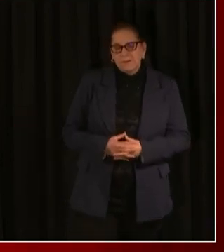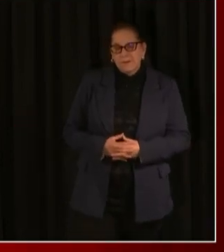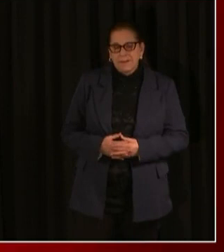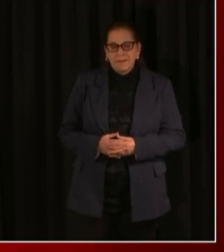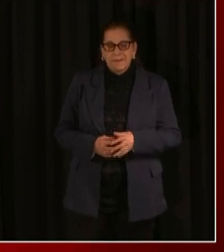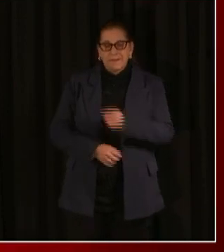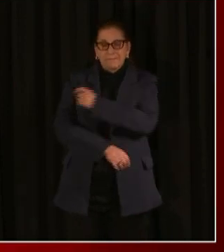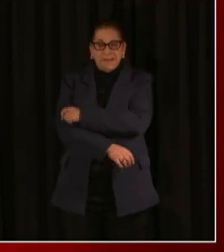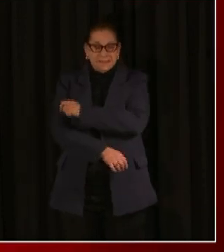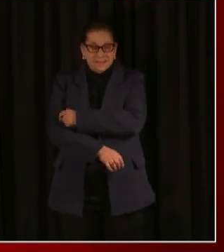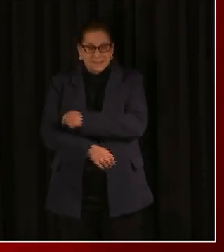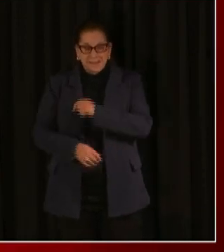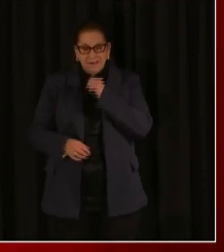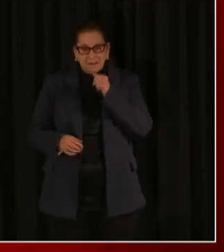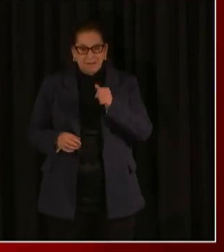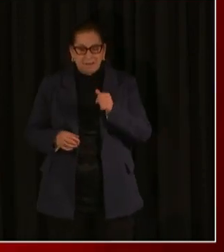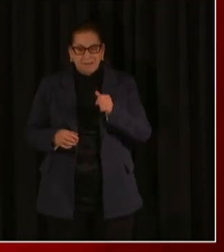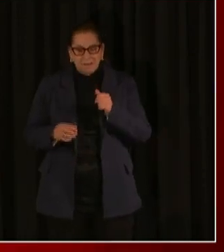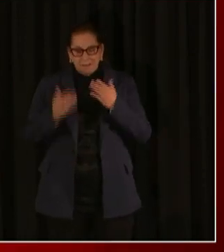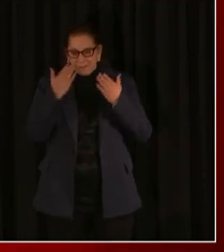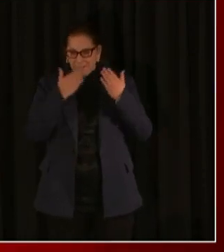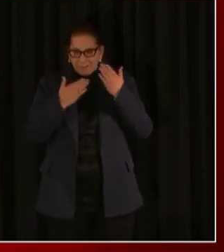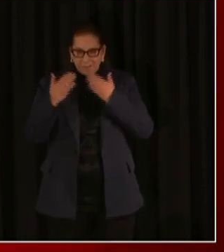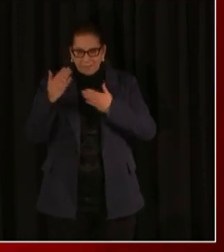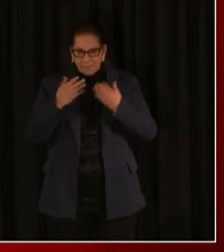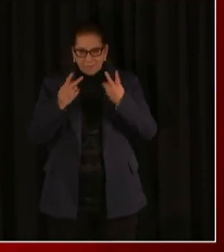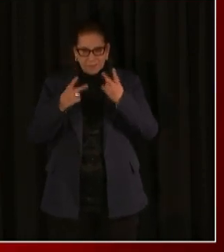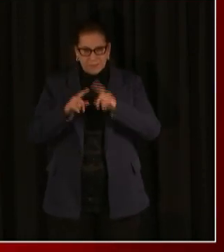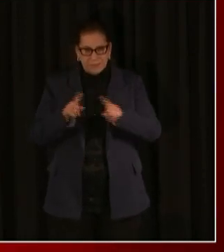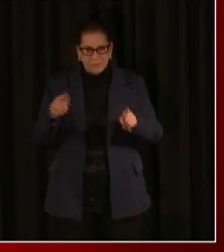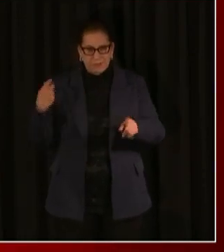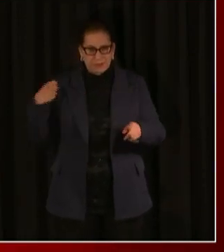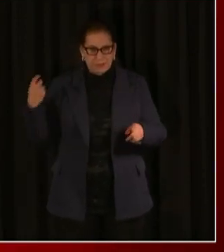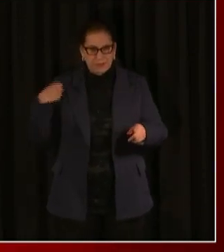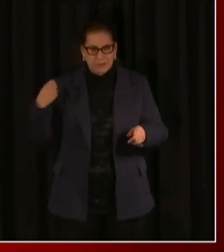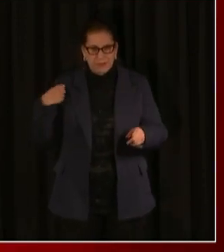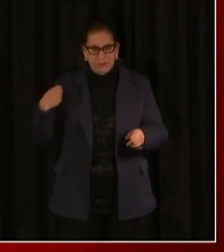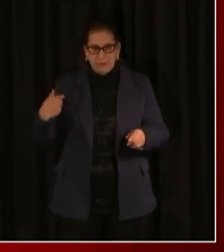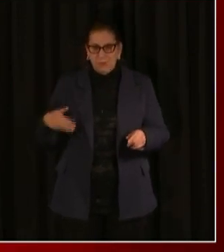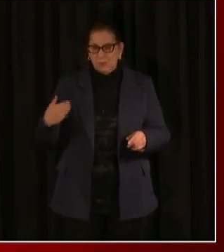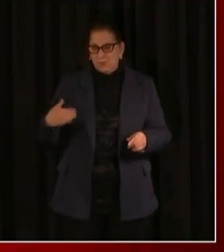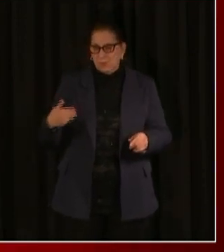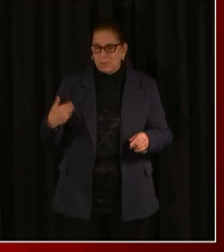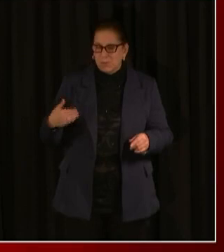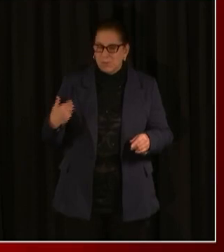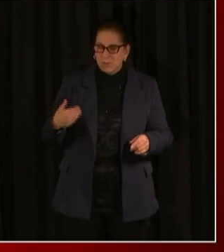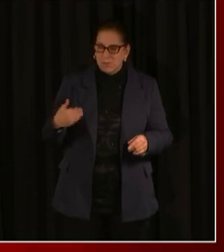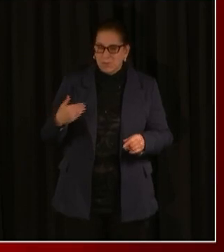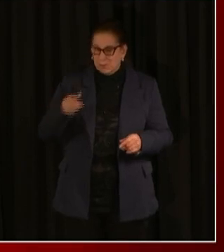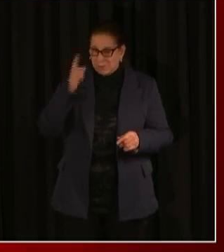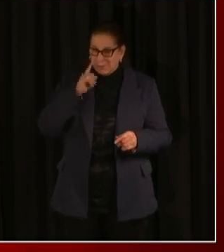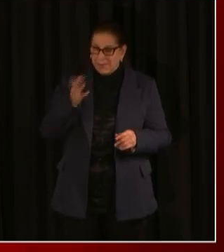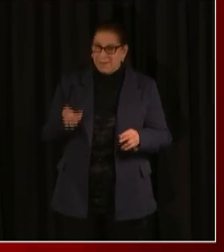at the same time with any other vaccine. But between the flu vaccine